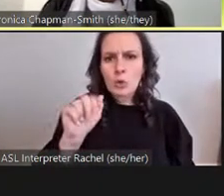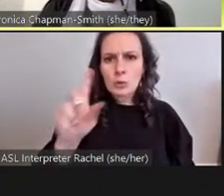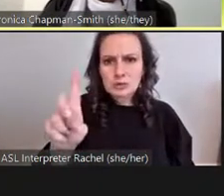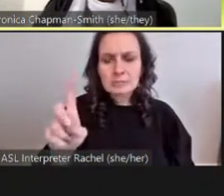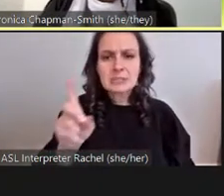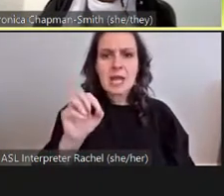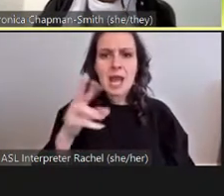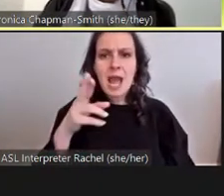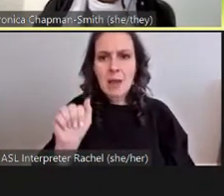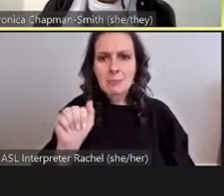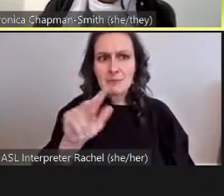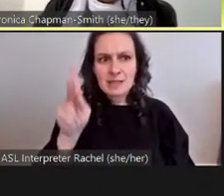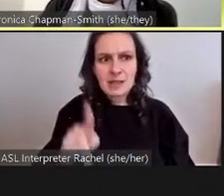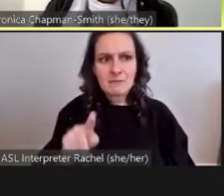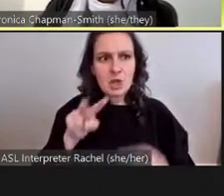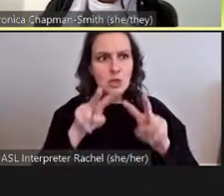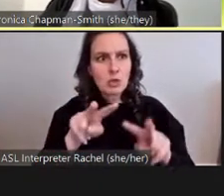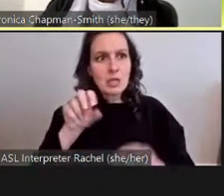website at